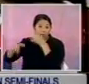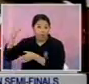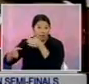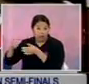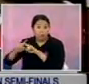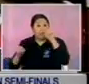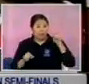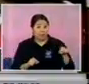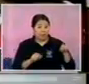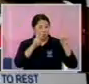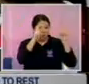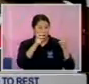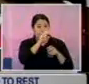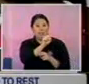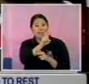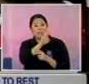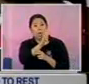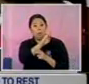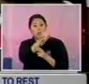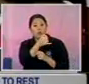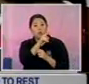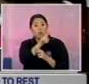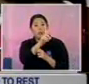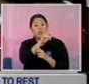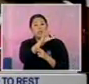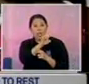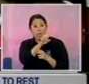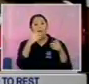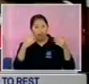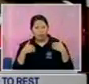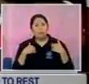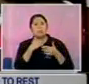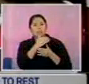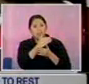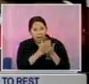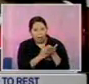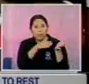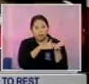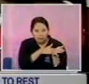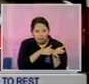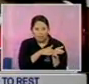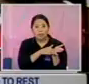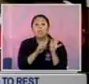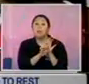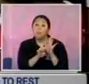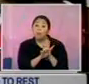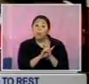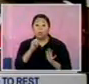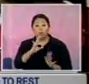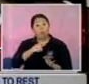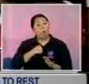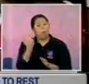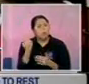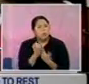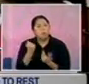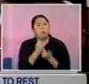sub judice ay meron certain parameters. For example, if you are simply narrating or detailing what